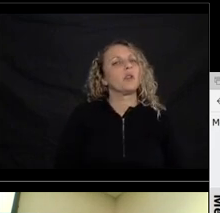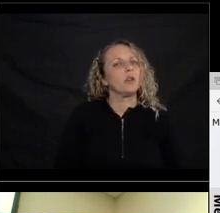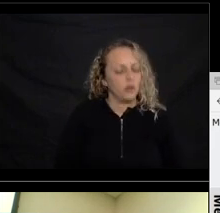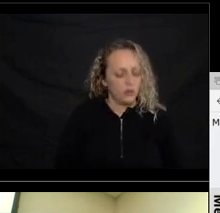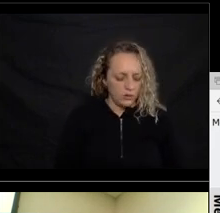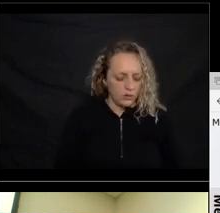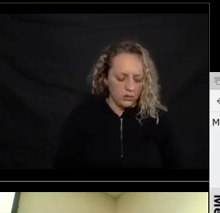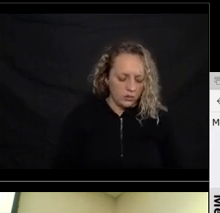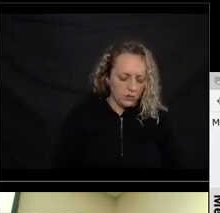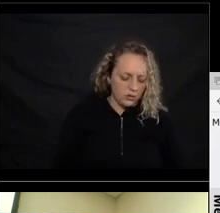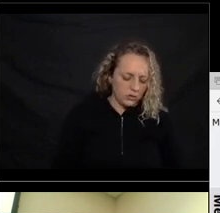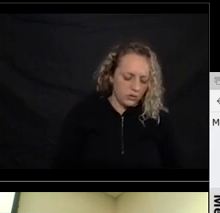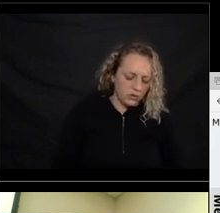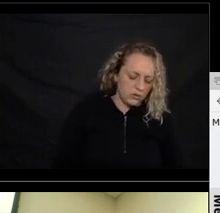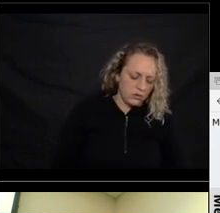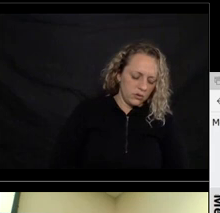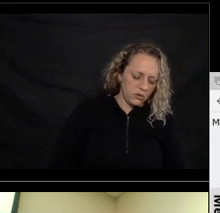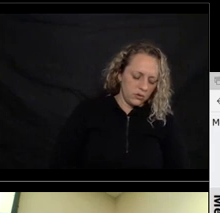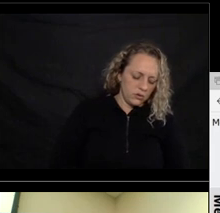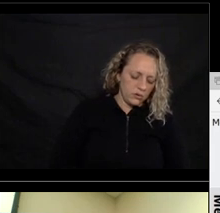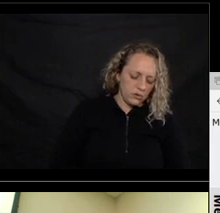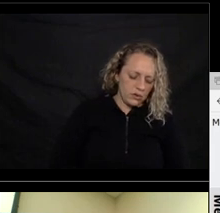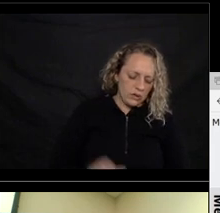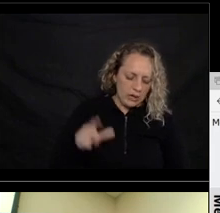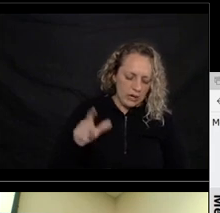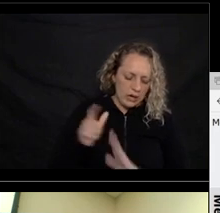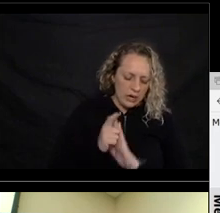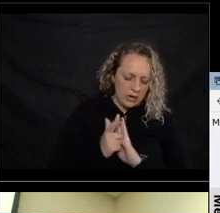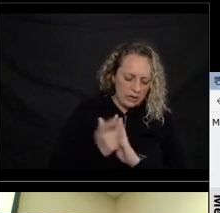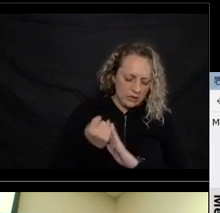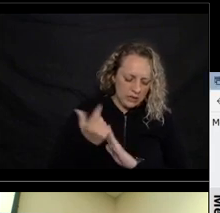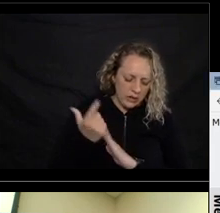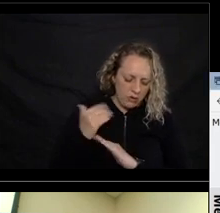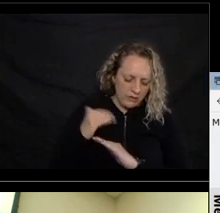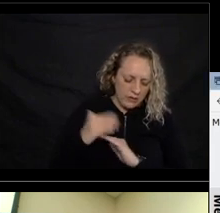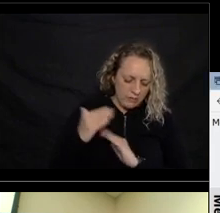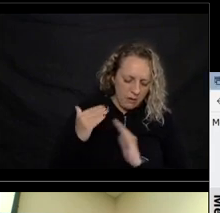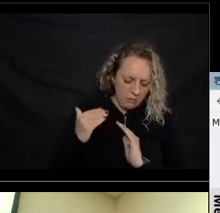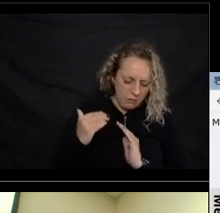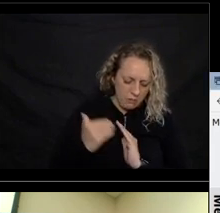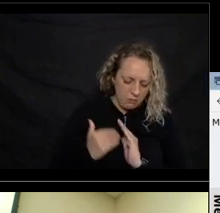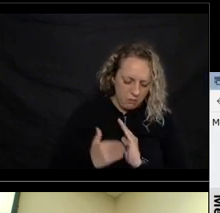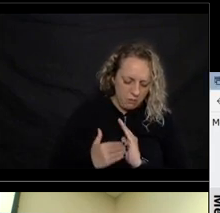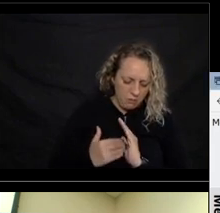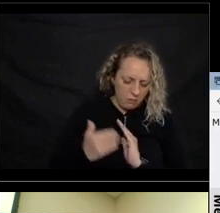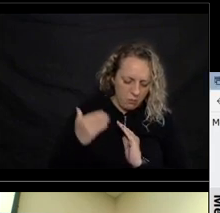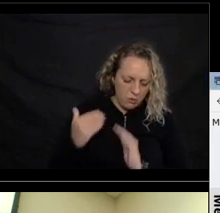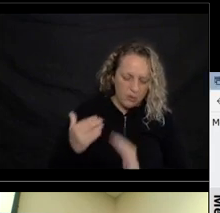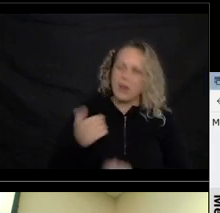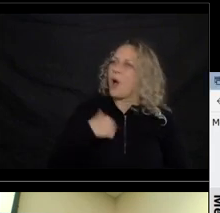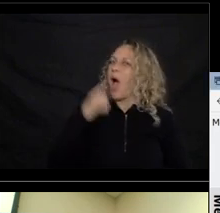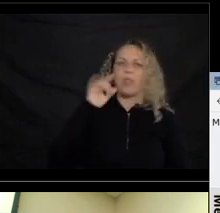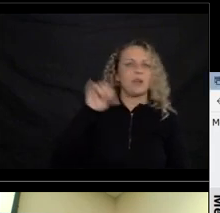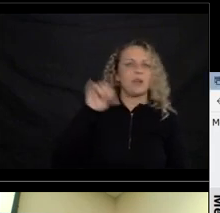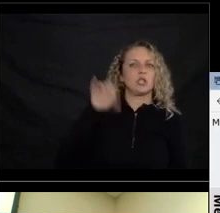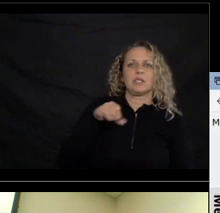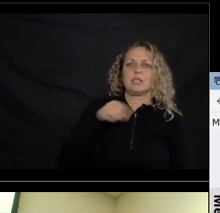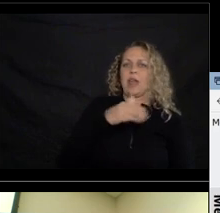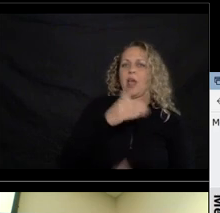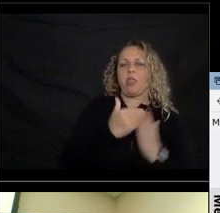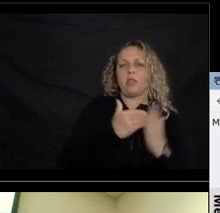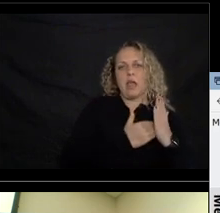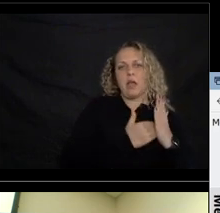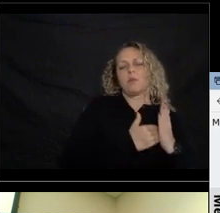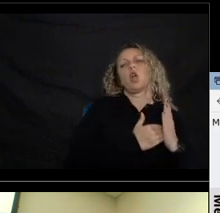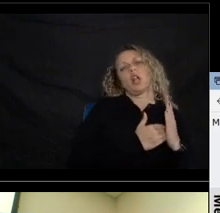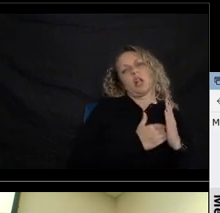Question for legal real quick. Does legal advise taking this off the table and proceeding? No, I think it should stay on the table. I think it